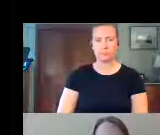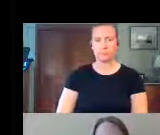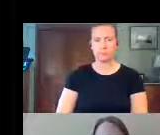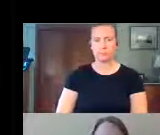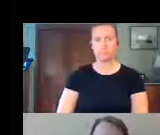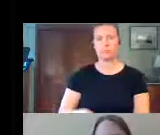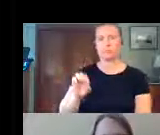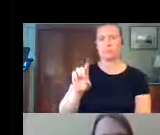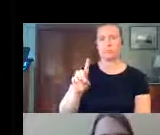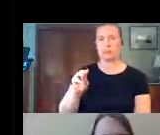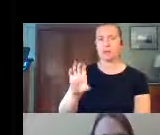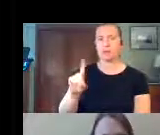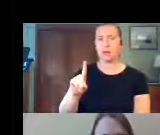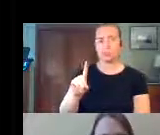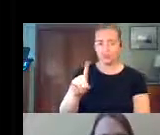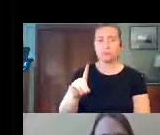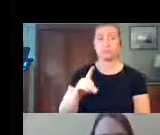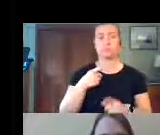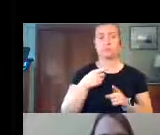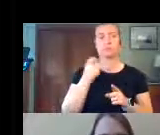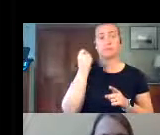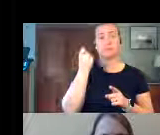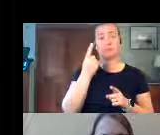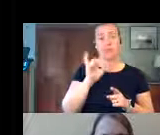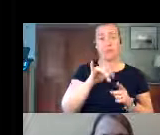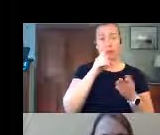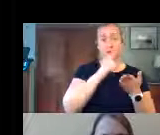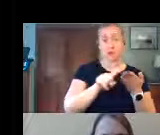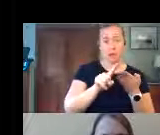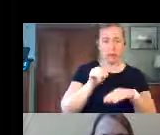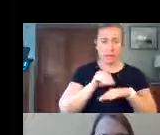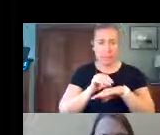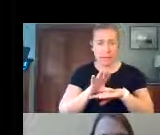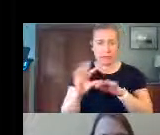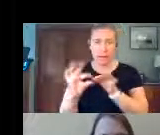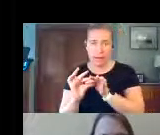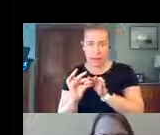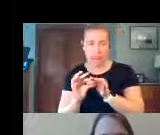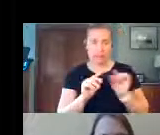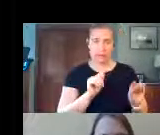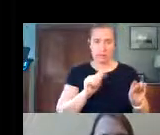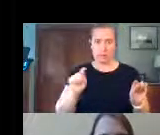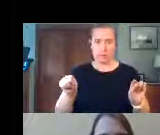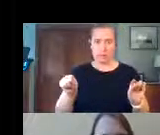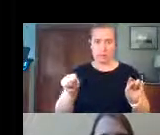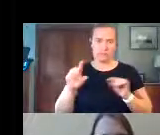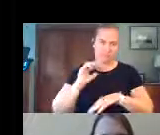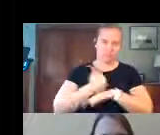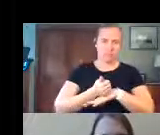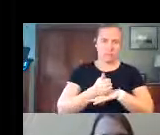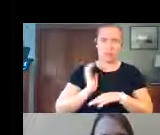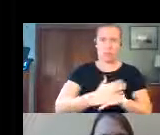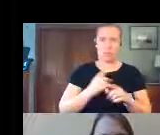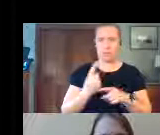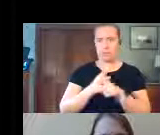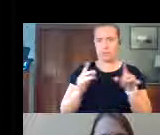is to having those check, advise, and connect behaviors be embedded in the routine workflows. And wearing my human